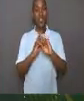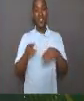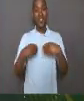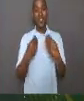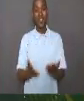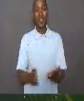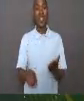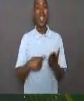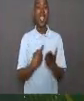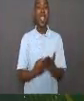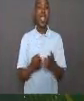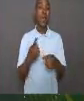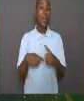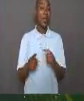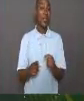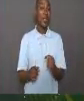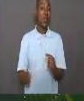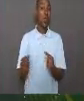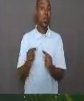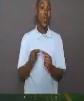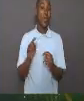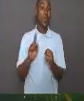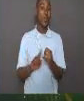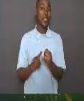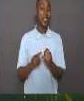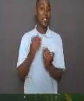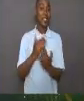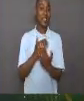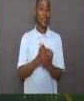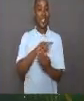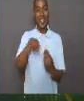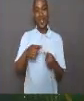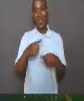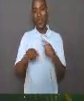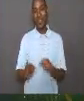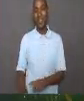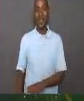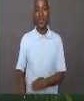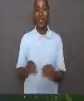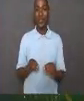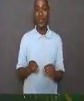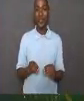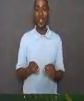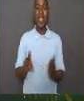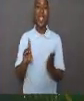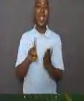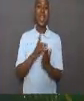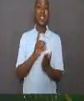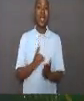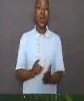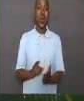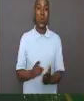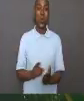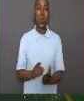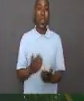This brings us to the end of our lesson, students. To review,